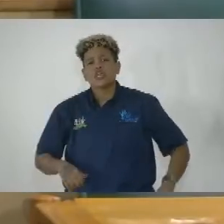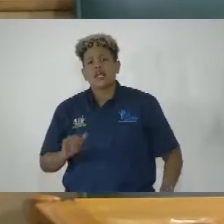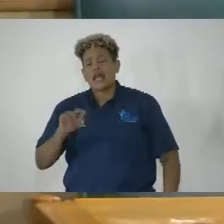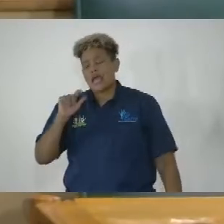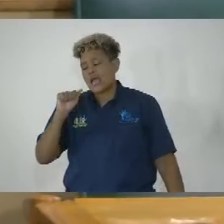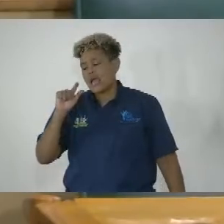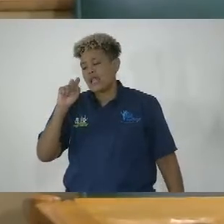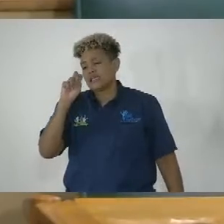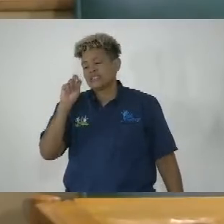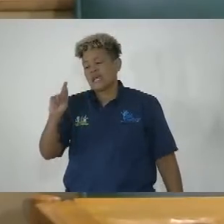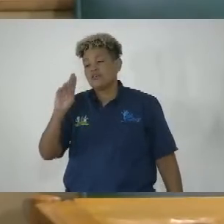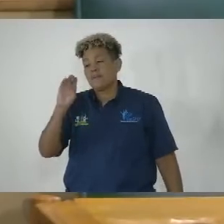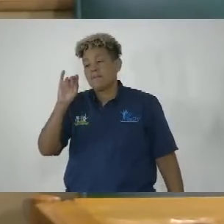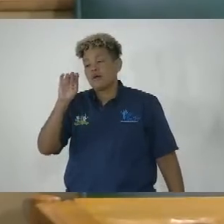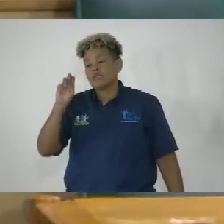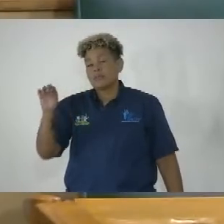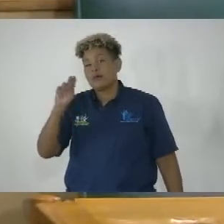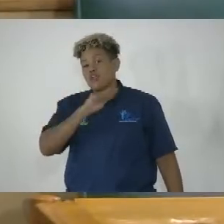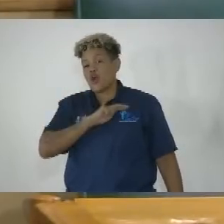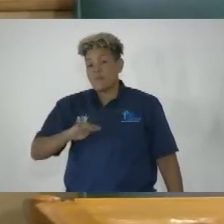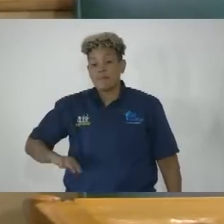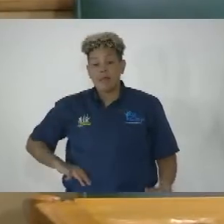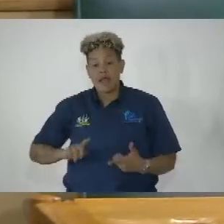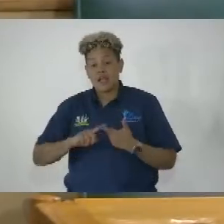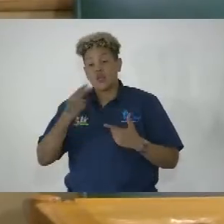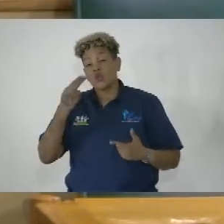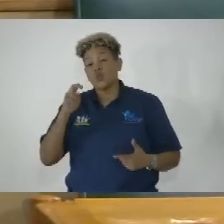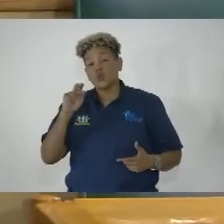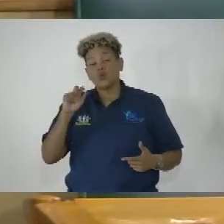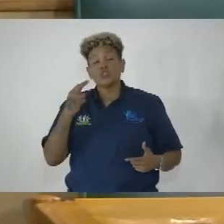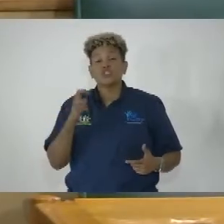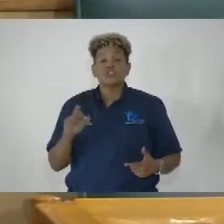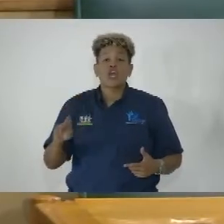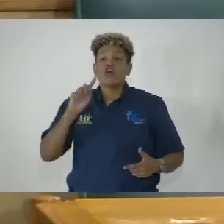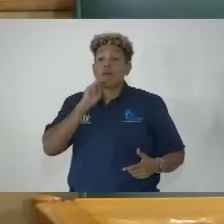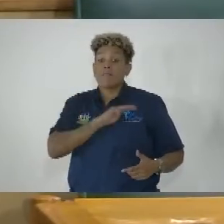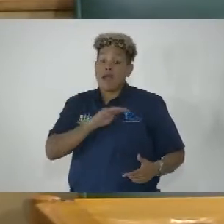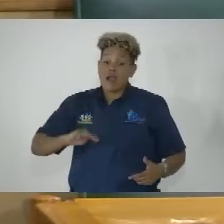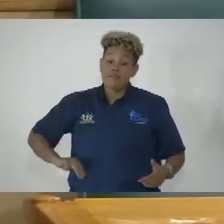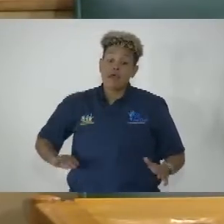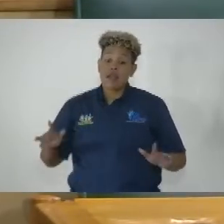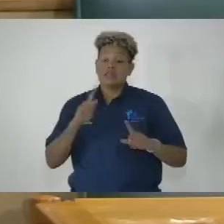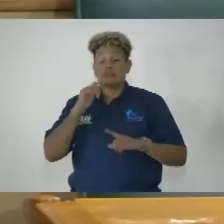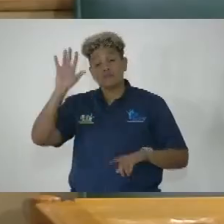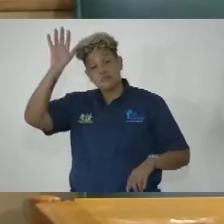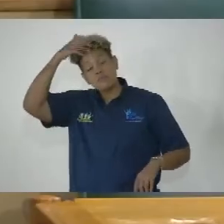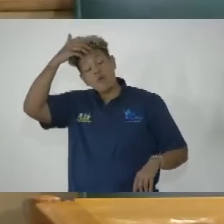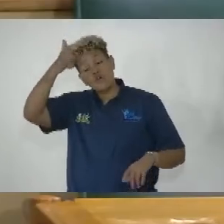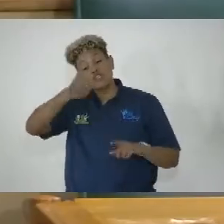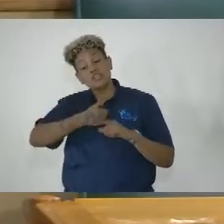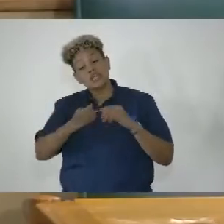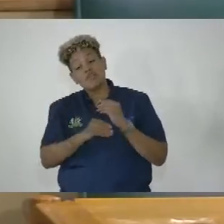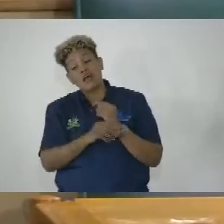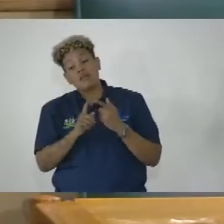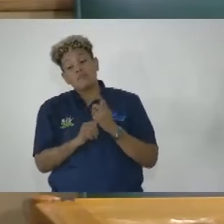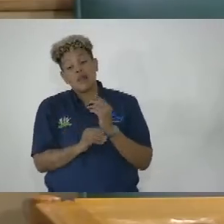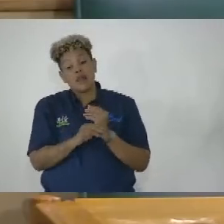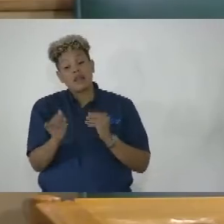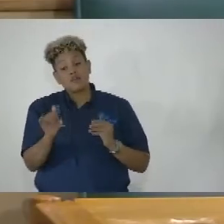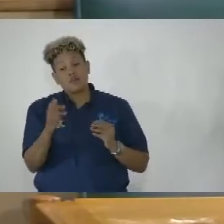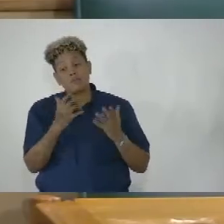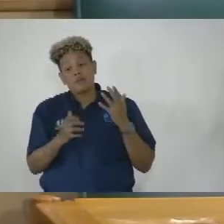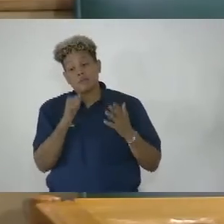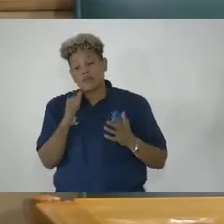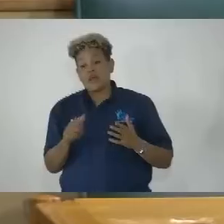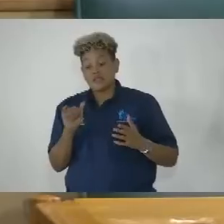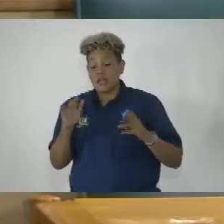Alexander Bustamante, Norman Manley, Hugh Shearer, Michael Manley, Portia Simpson, and indeed, maybe not quite